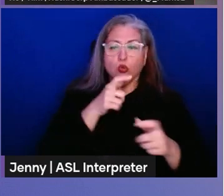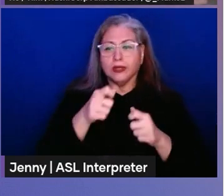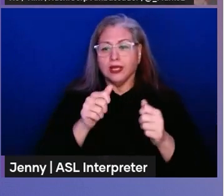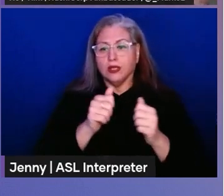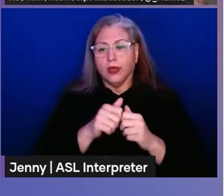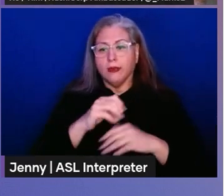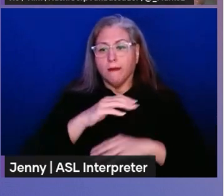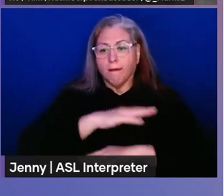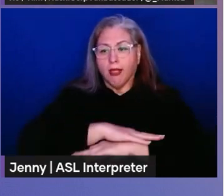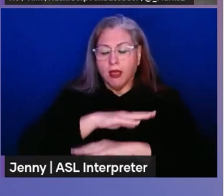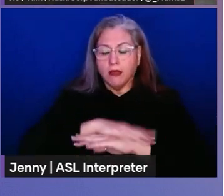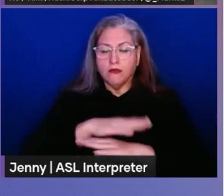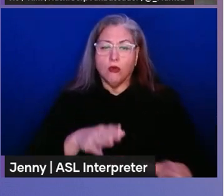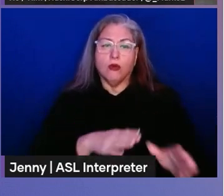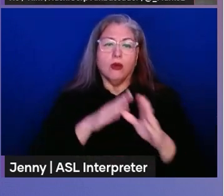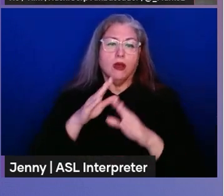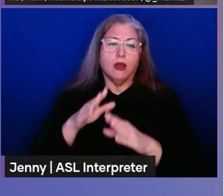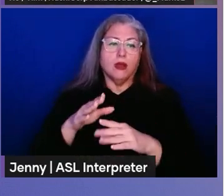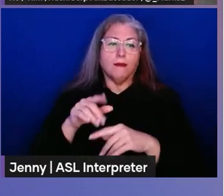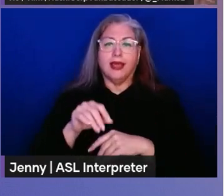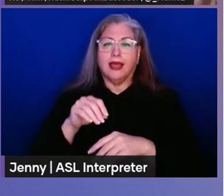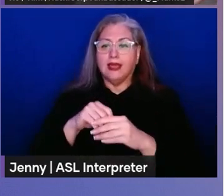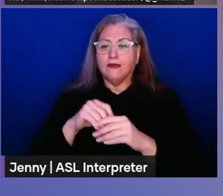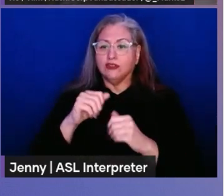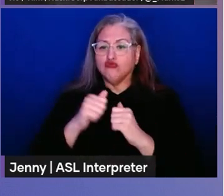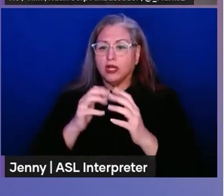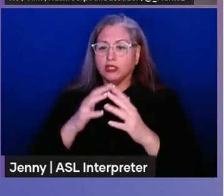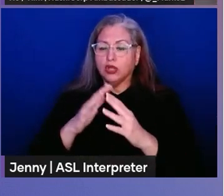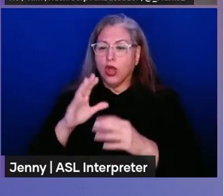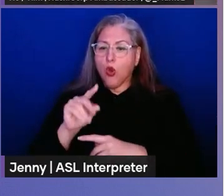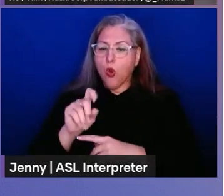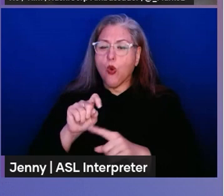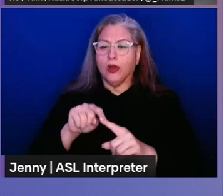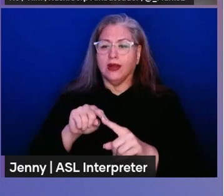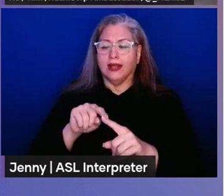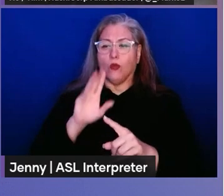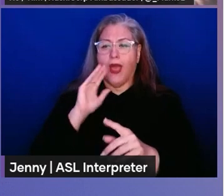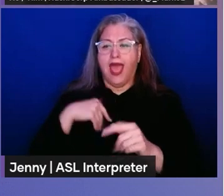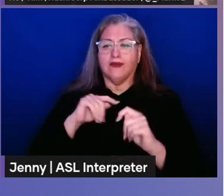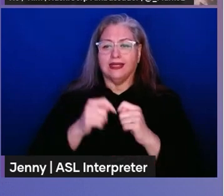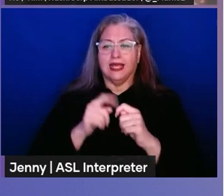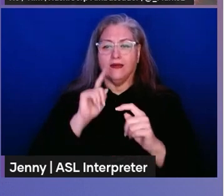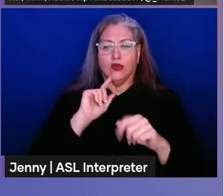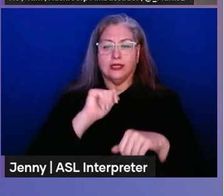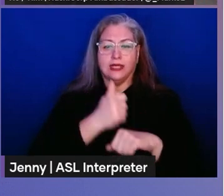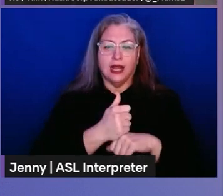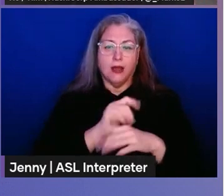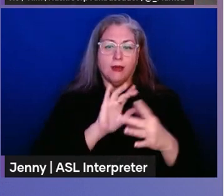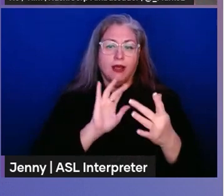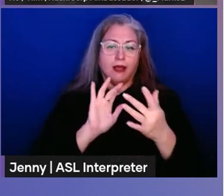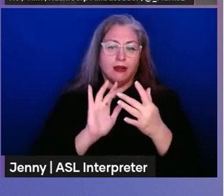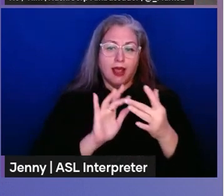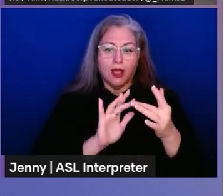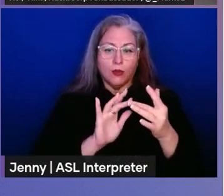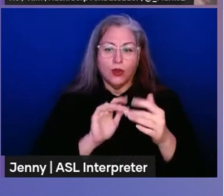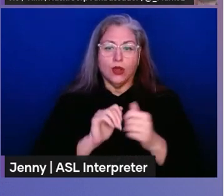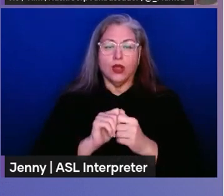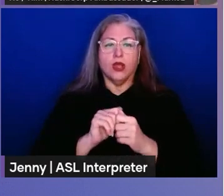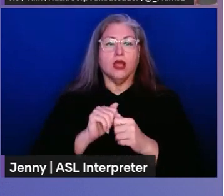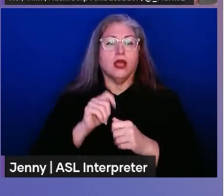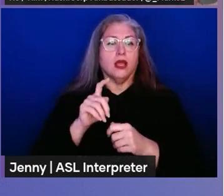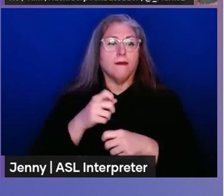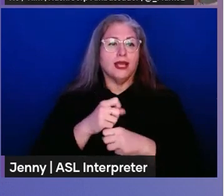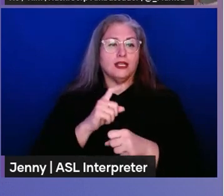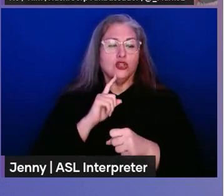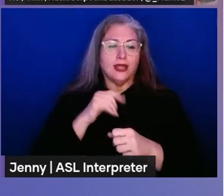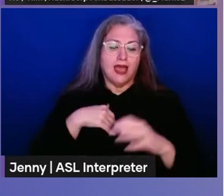platform and infrastructure as a code. Then there would be a team for, setting up networking and, ensuring that there is connectivity